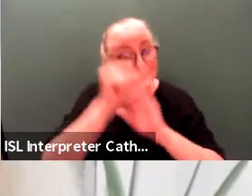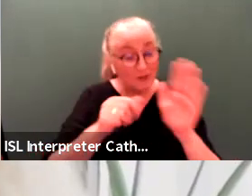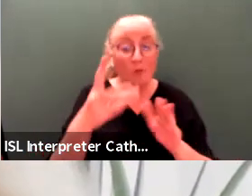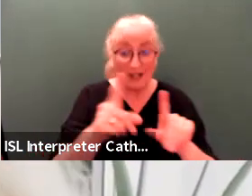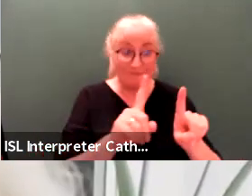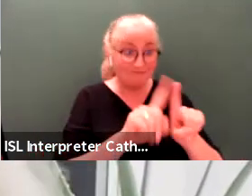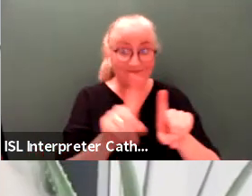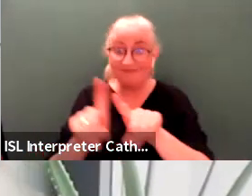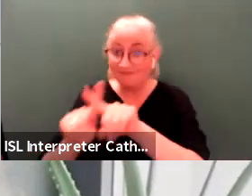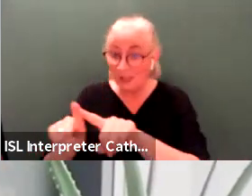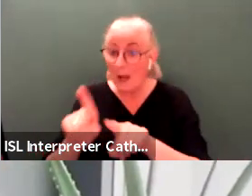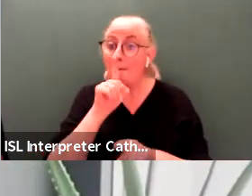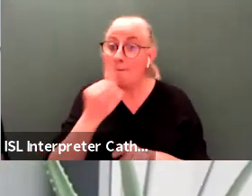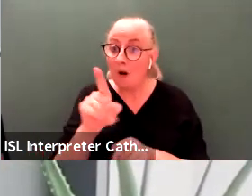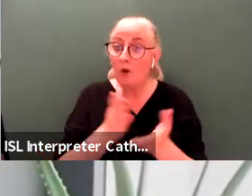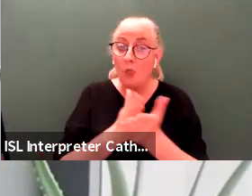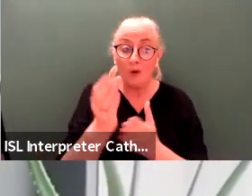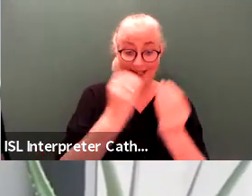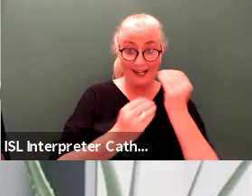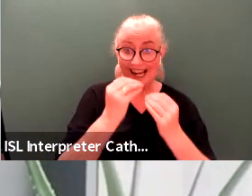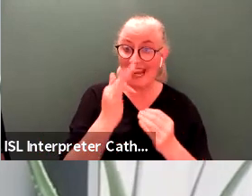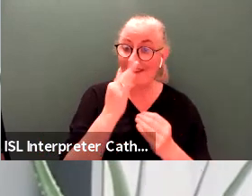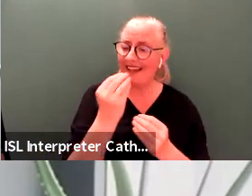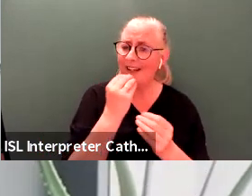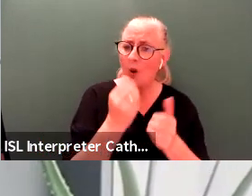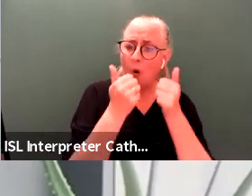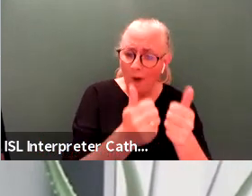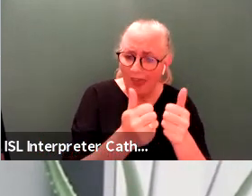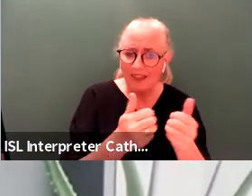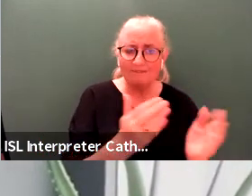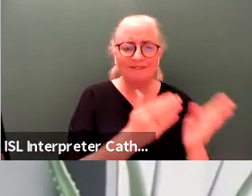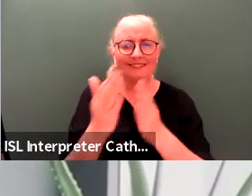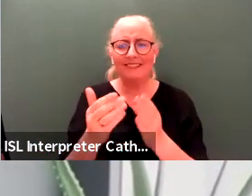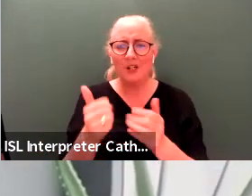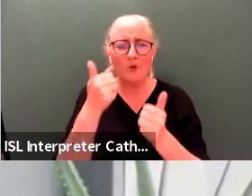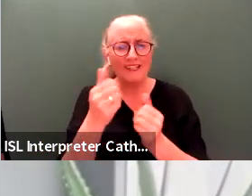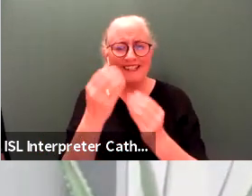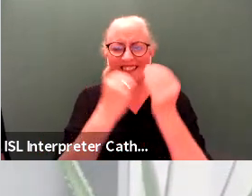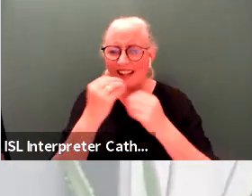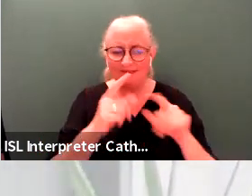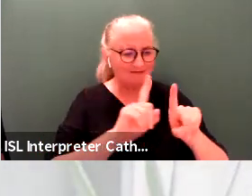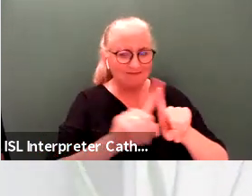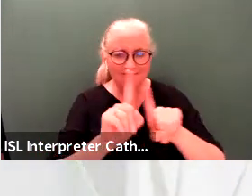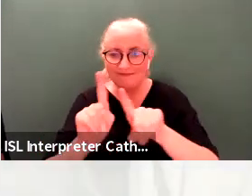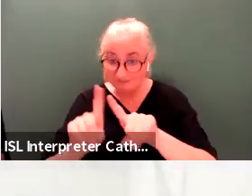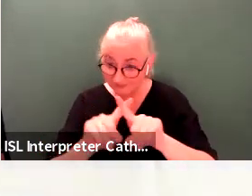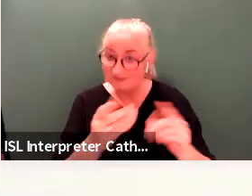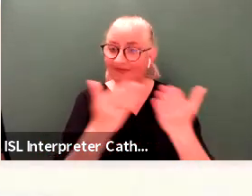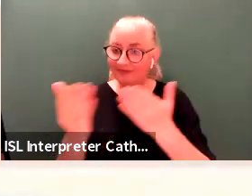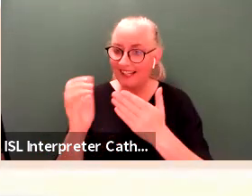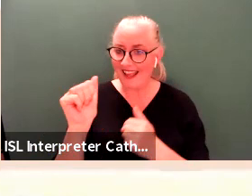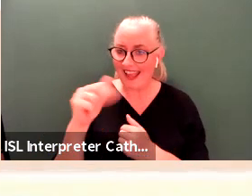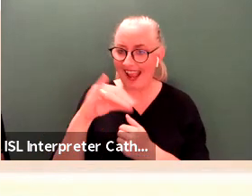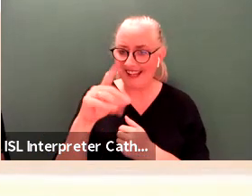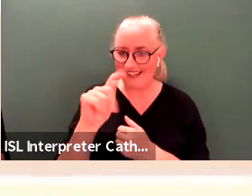So, in nutrition terms, by eating well, I'm referring to a well-balanced diet with lots of variety. It's not about one or